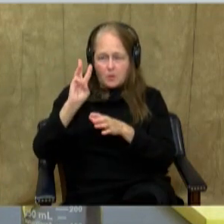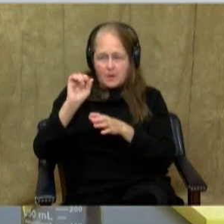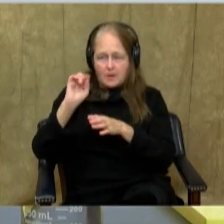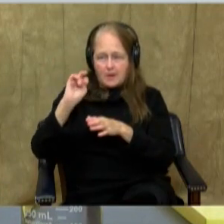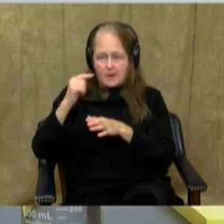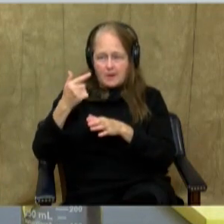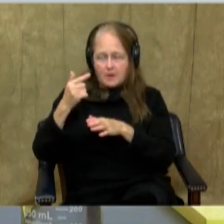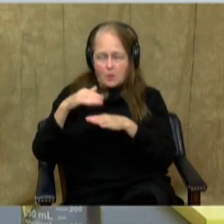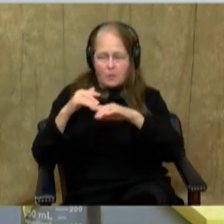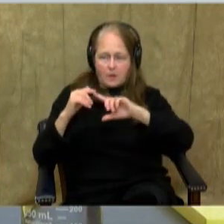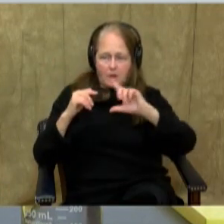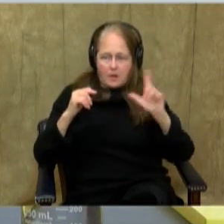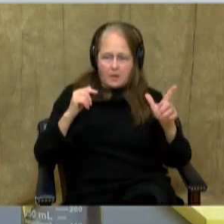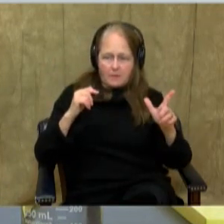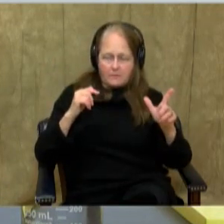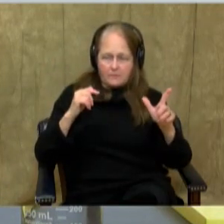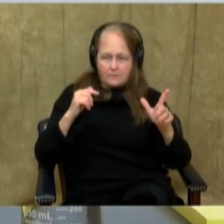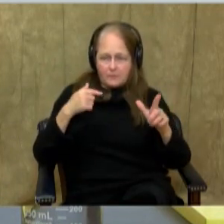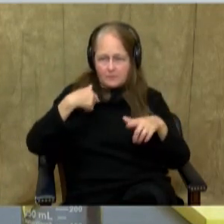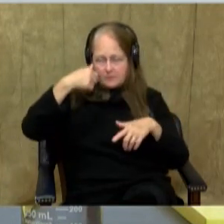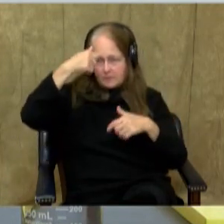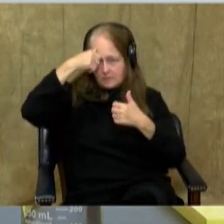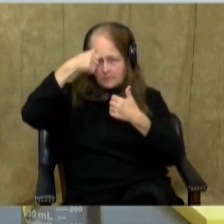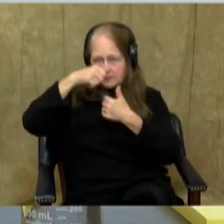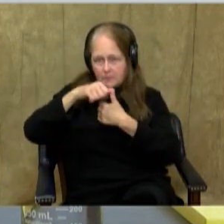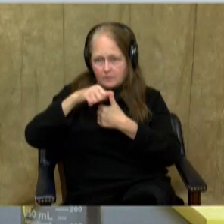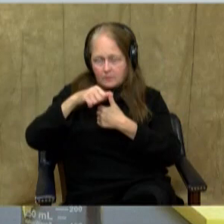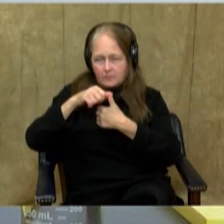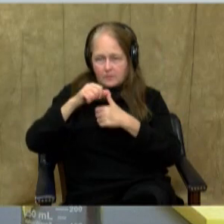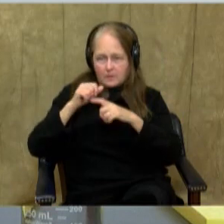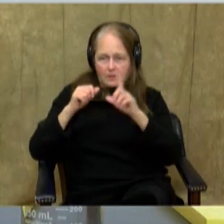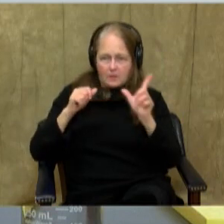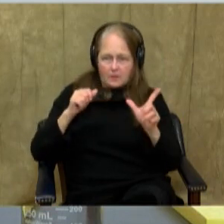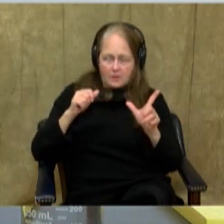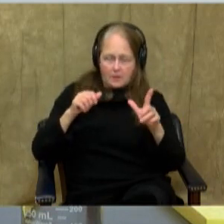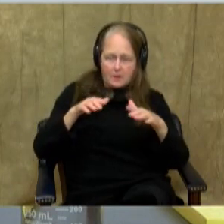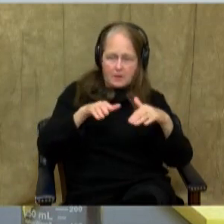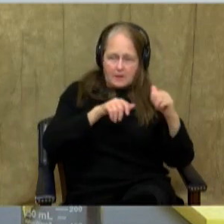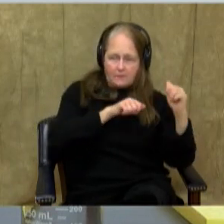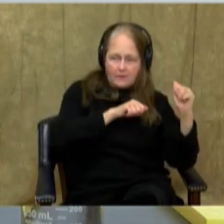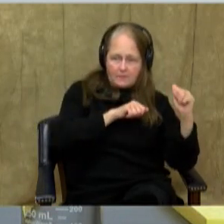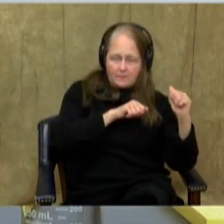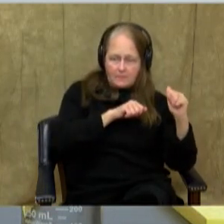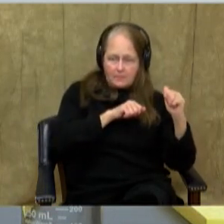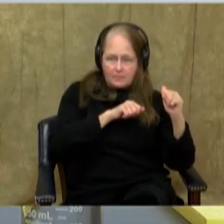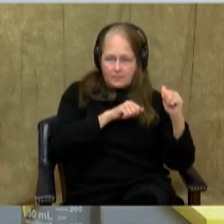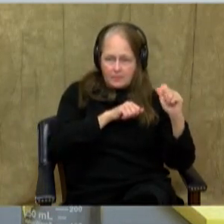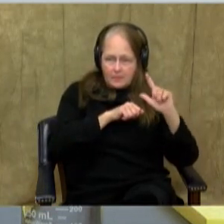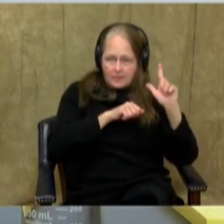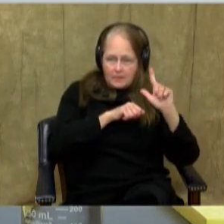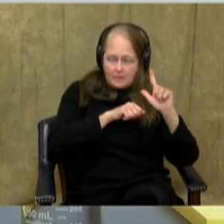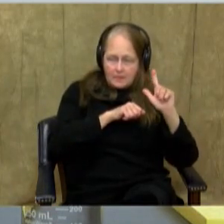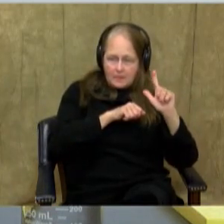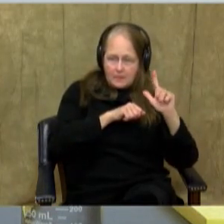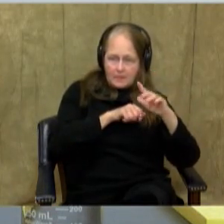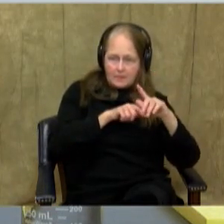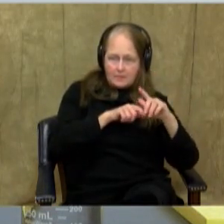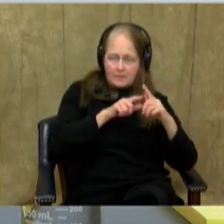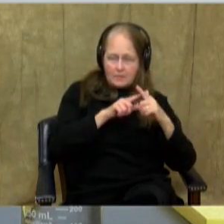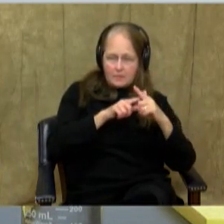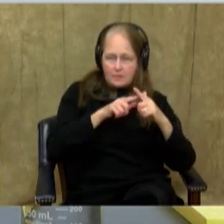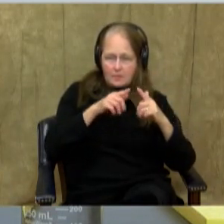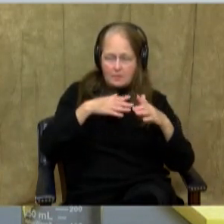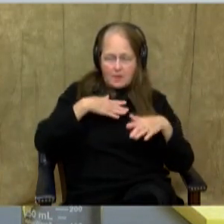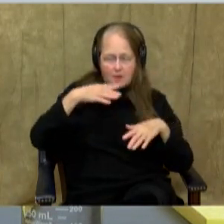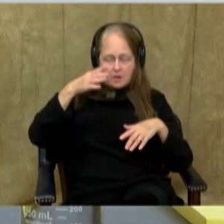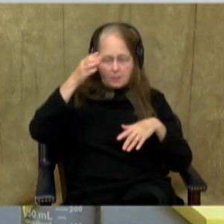on the left. The way that I remember this is I think left, leaving, left starts with the L, leaving starts with the L. So that's just the